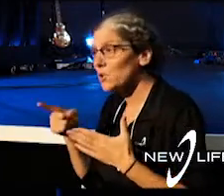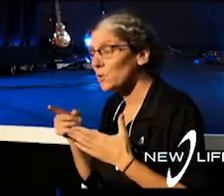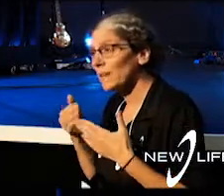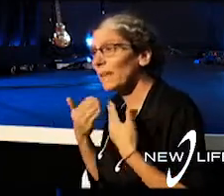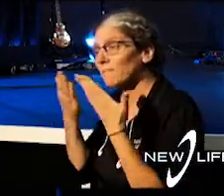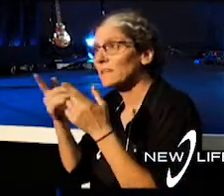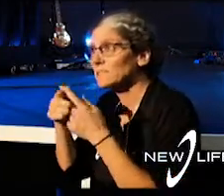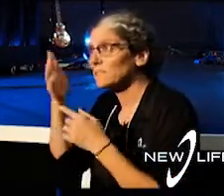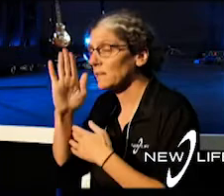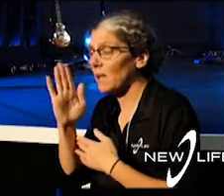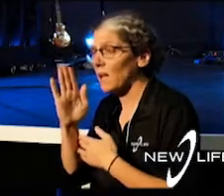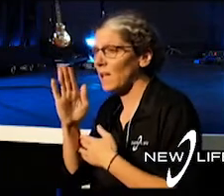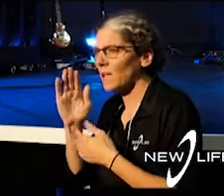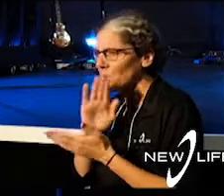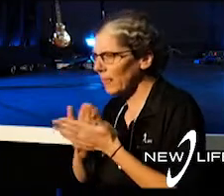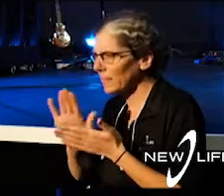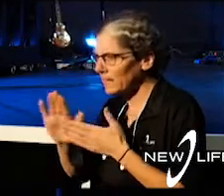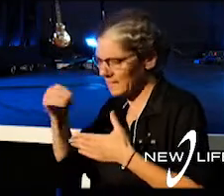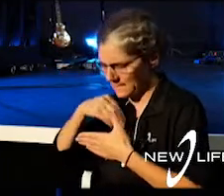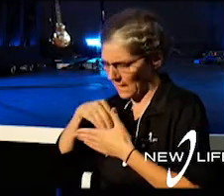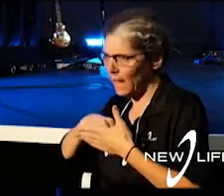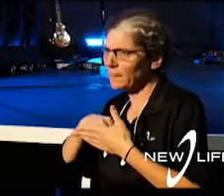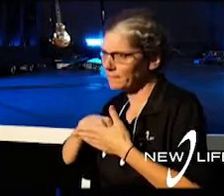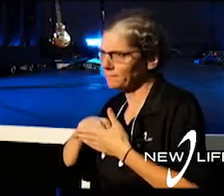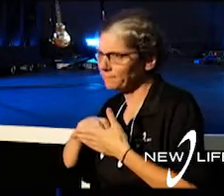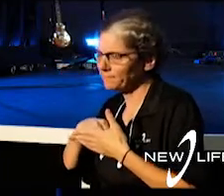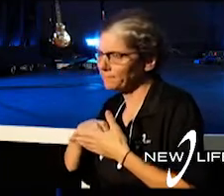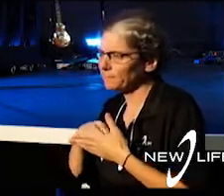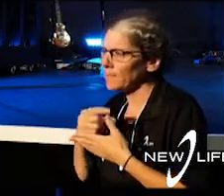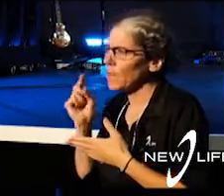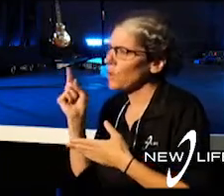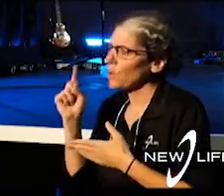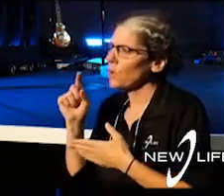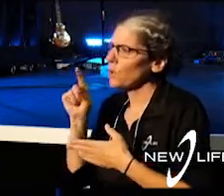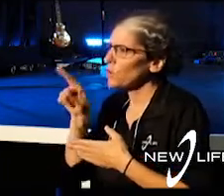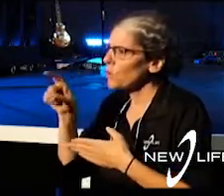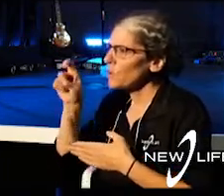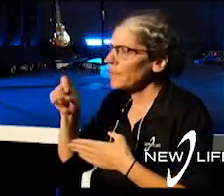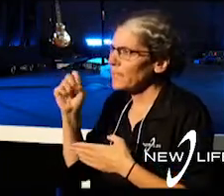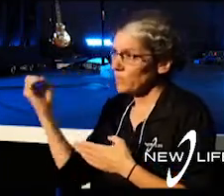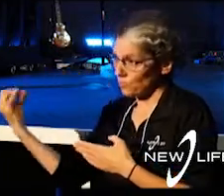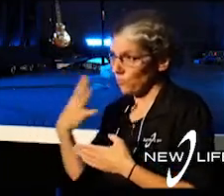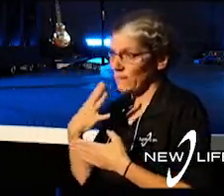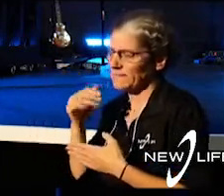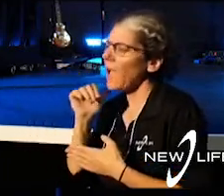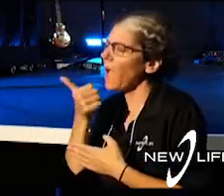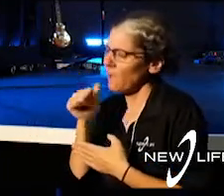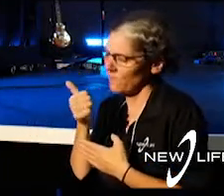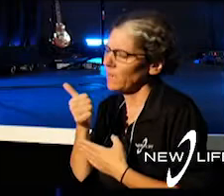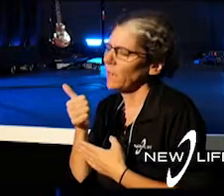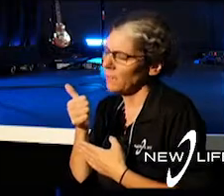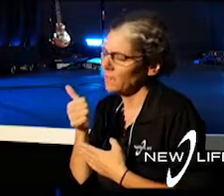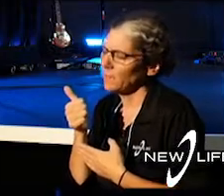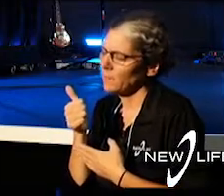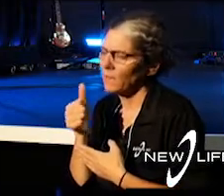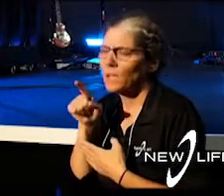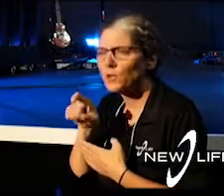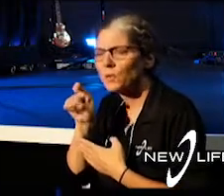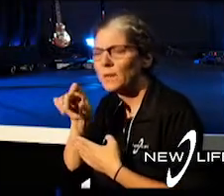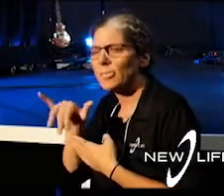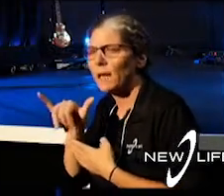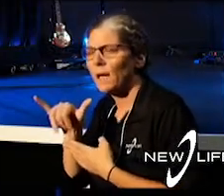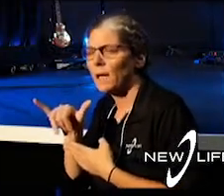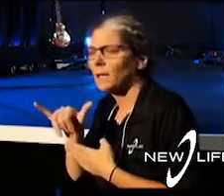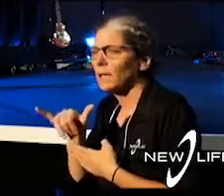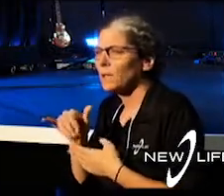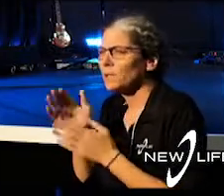Spirit, grace is something we need every day. This is not a one-time thing where it's like, I give my life to Jesus and I receive grace and then I'm coasting for life.